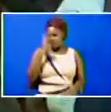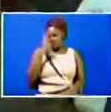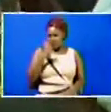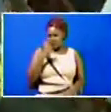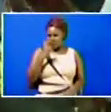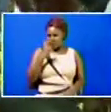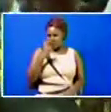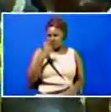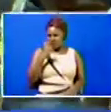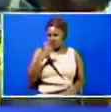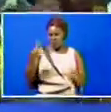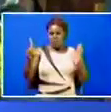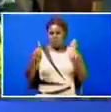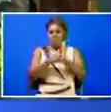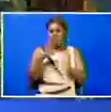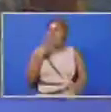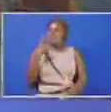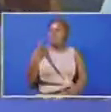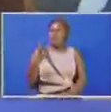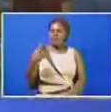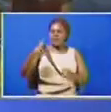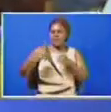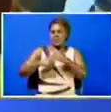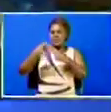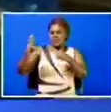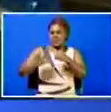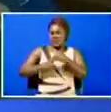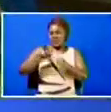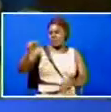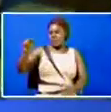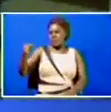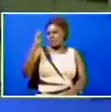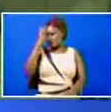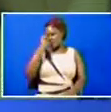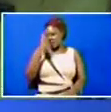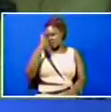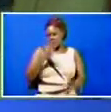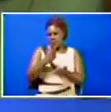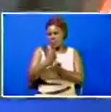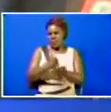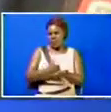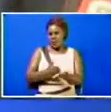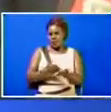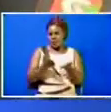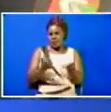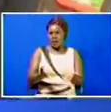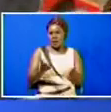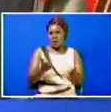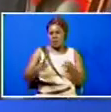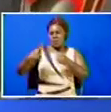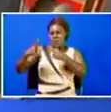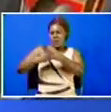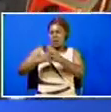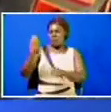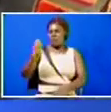Agoti over the alleged loss of 467 million shillings. Suspected to be part of the now infamous 9